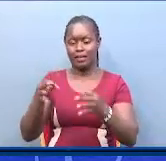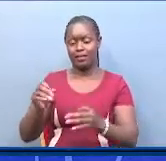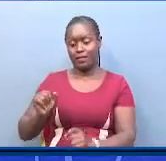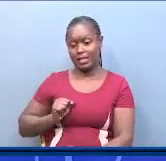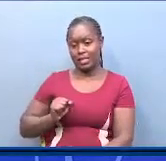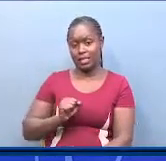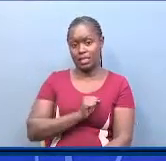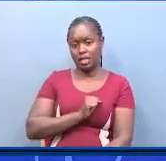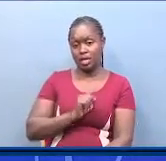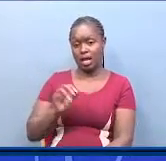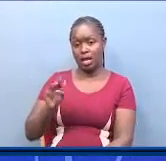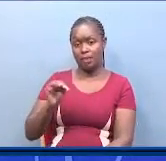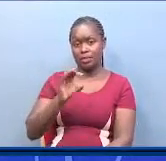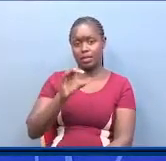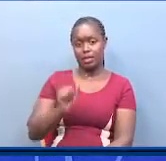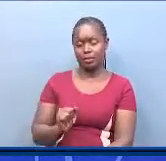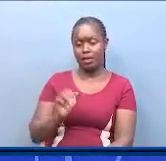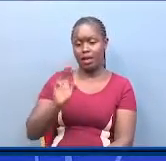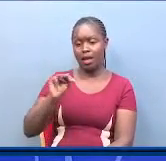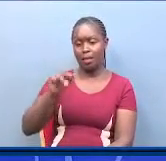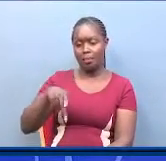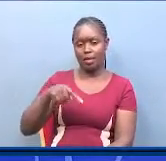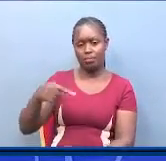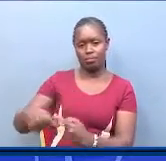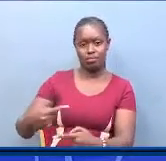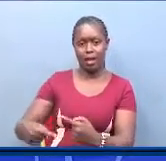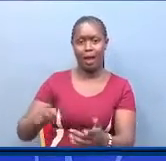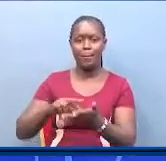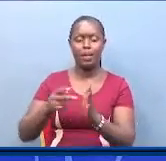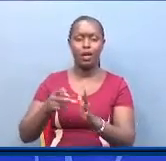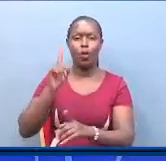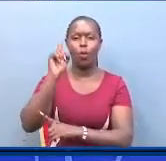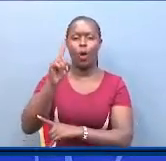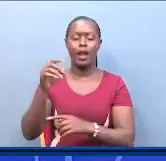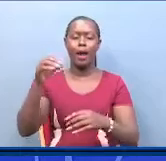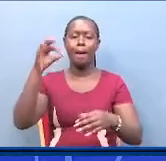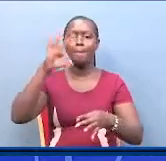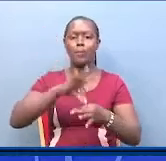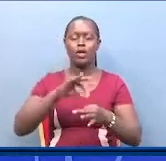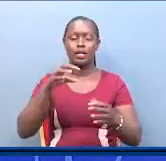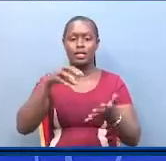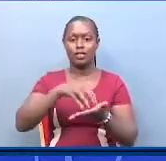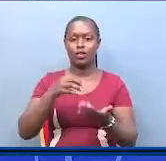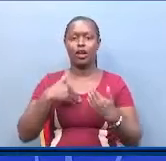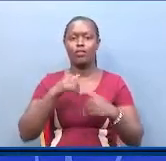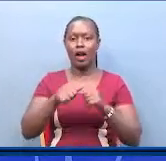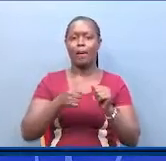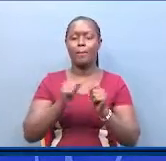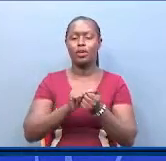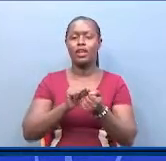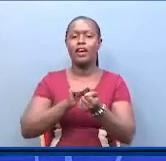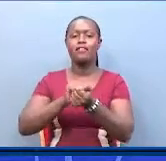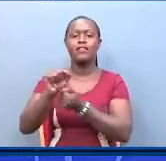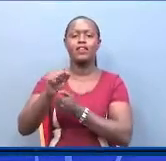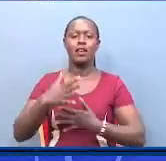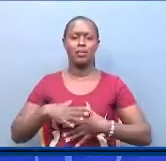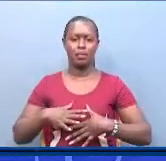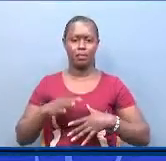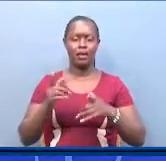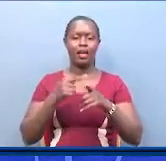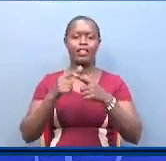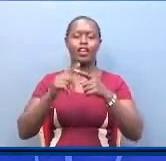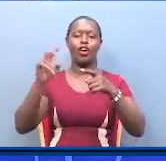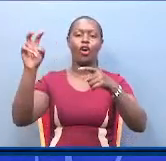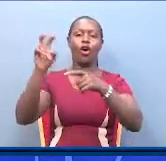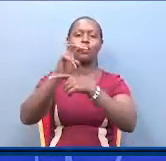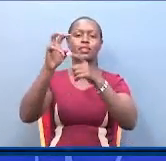senators, MCAs, MPs going all the way. So it means in one polling station, indeed, you can have a minimum of about 15 of them. Then you have observers.